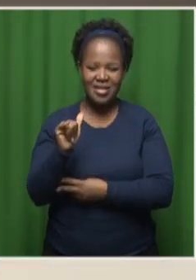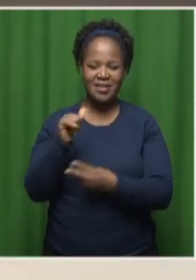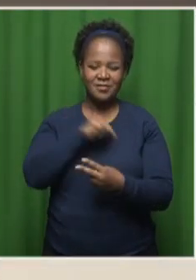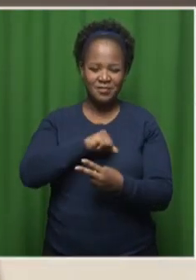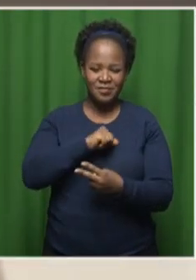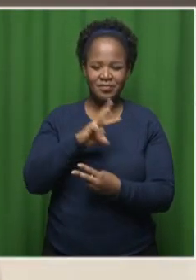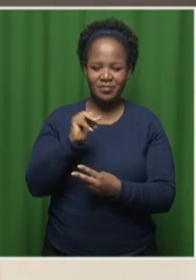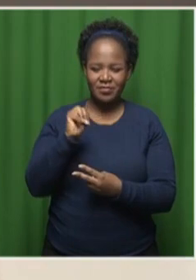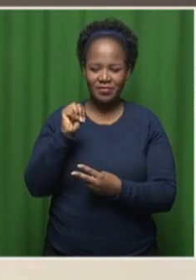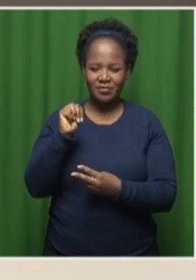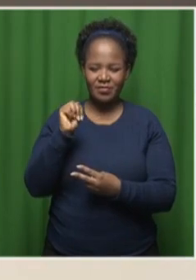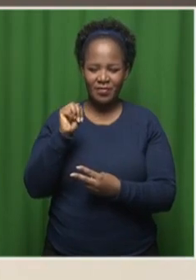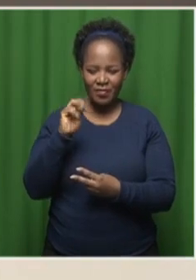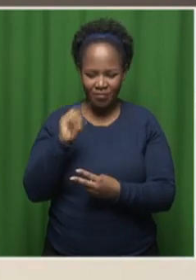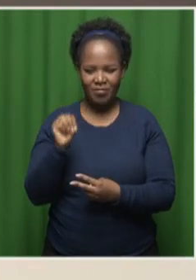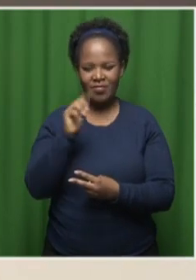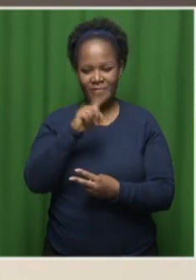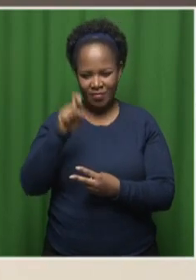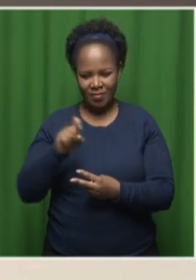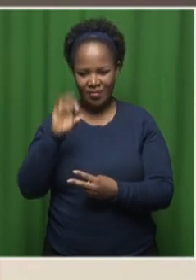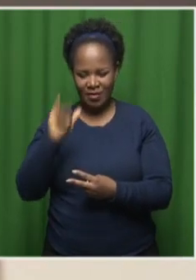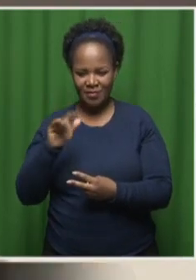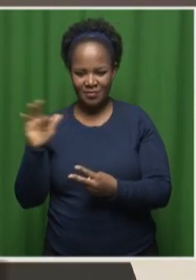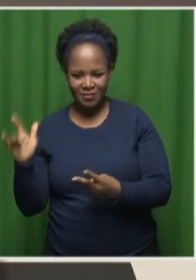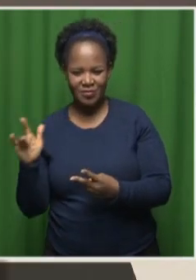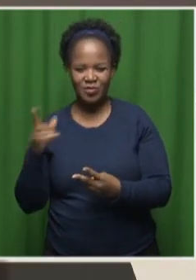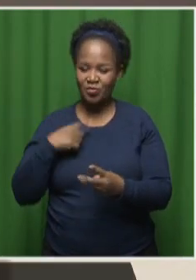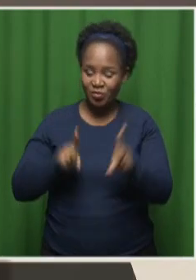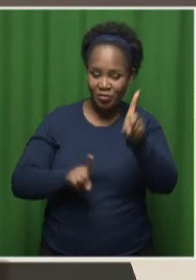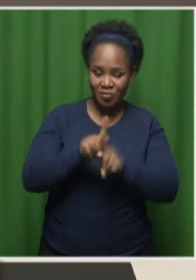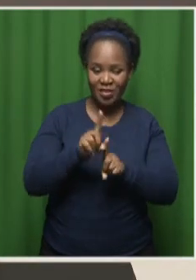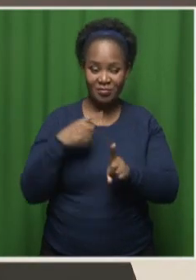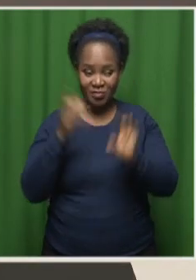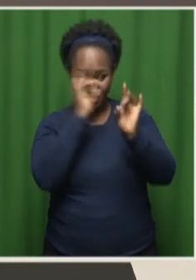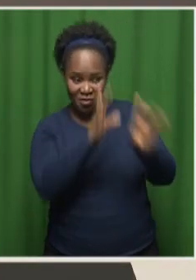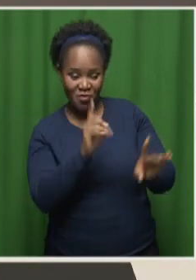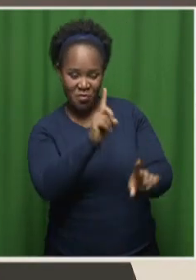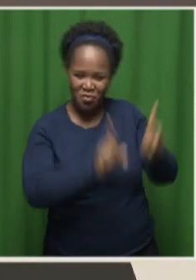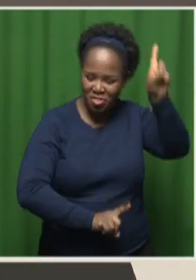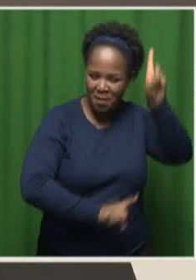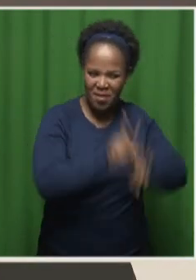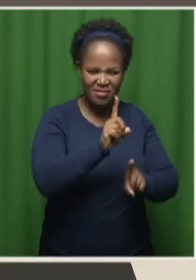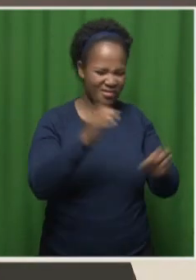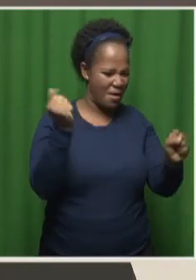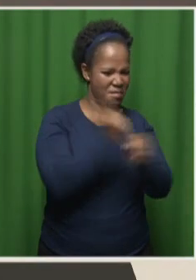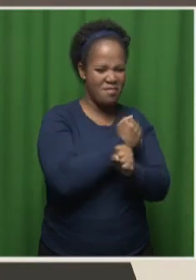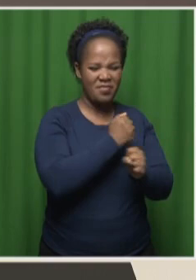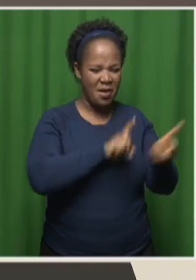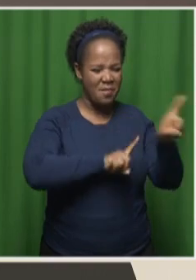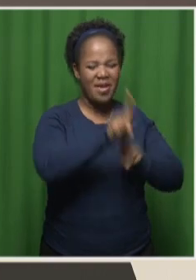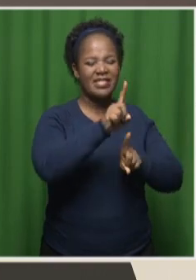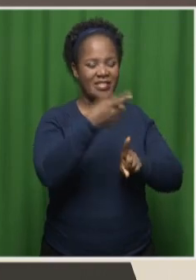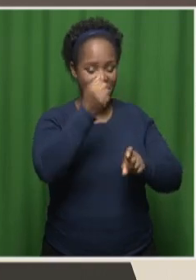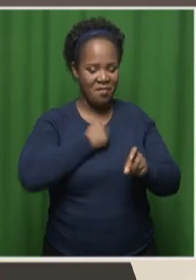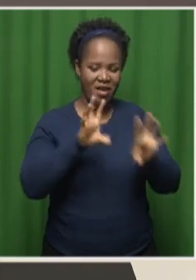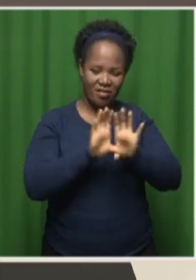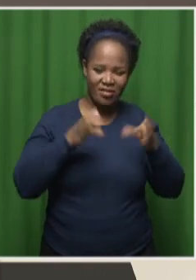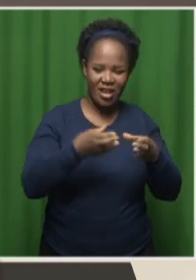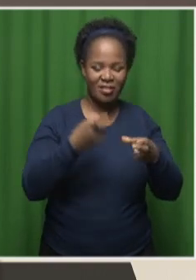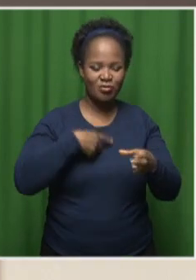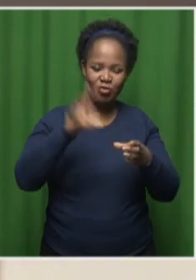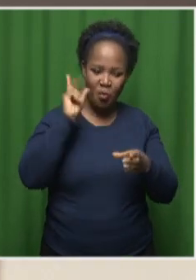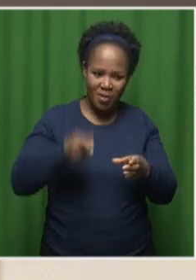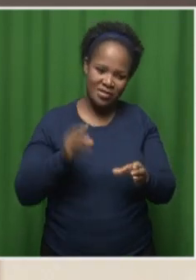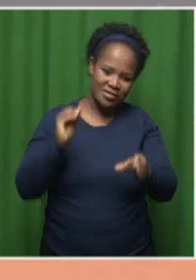are the best in my class. We have one economics class, by the way. Yeah. And I said, you're the best in my class. I'm taking you guys and we're going to win this thing. Yeah. And what is it about